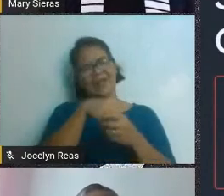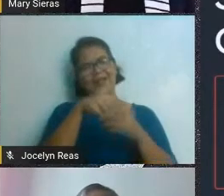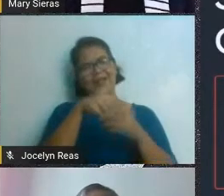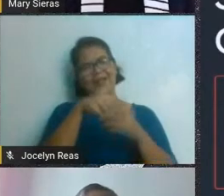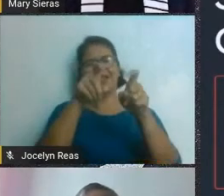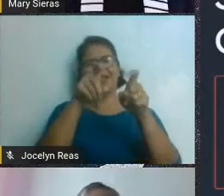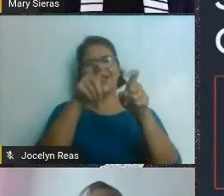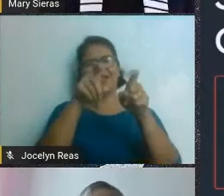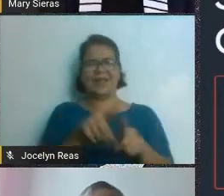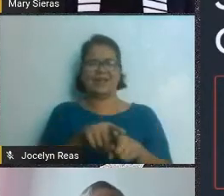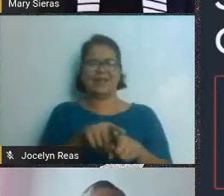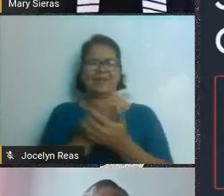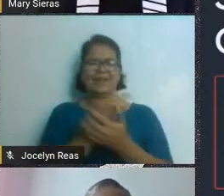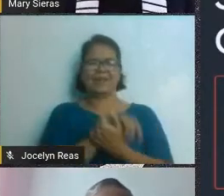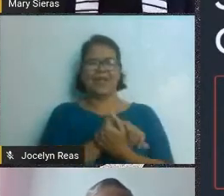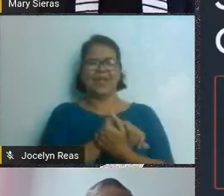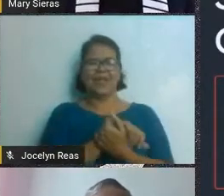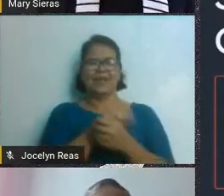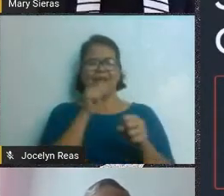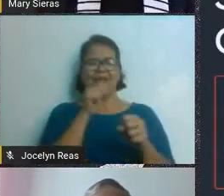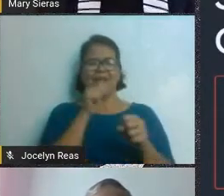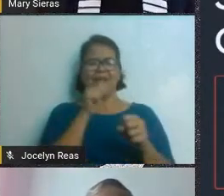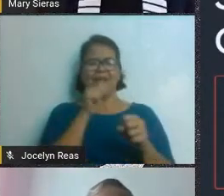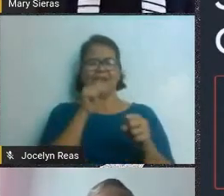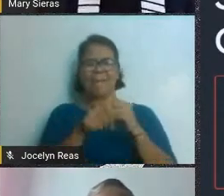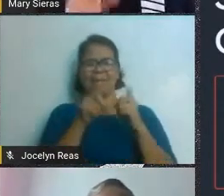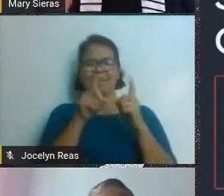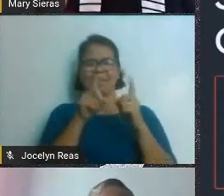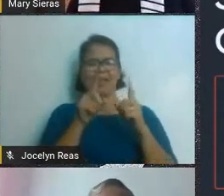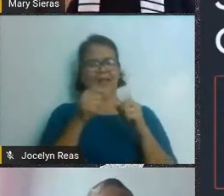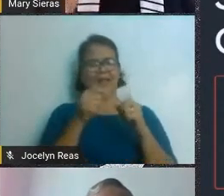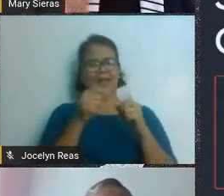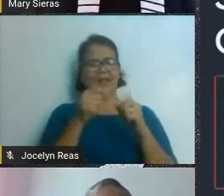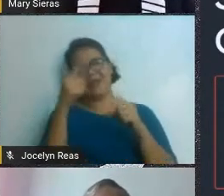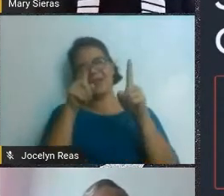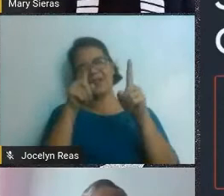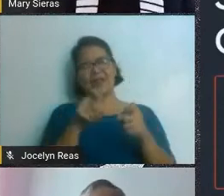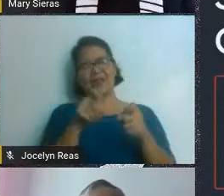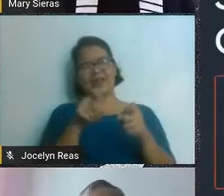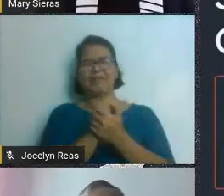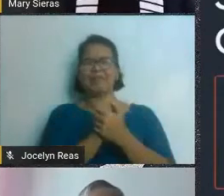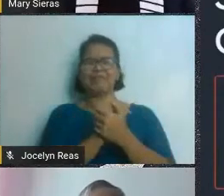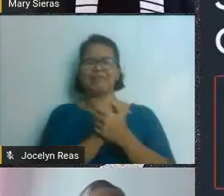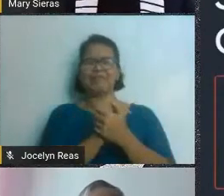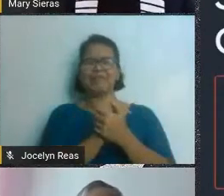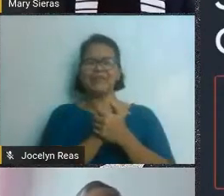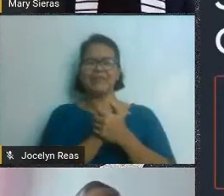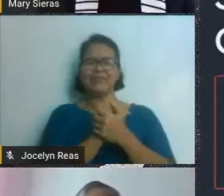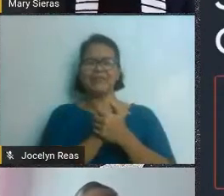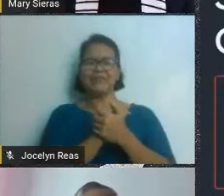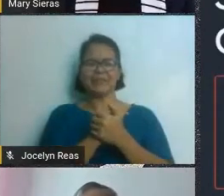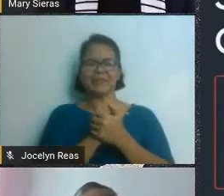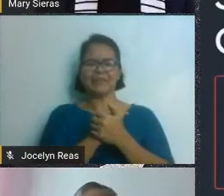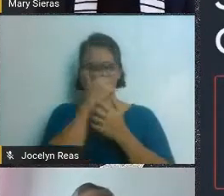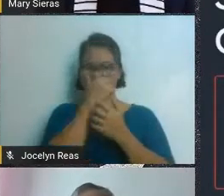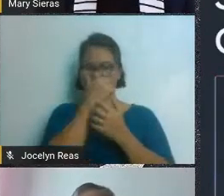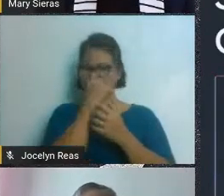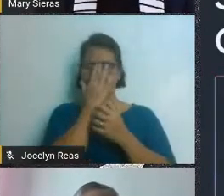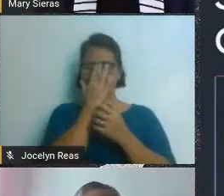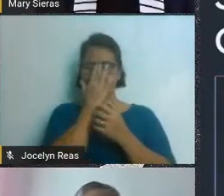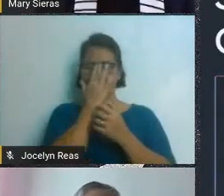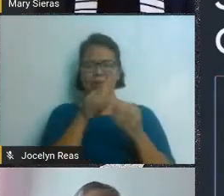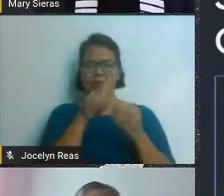Okay. May question po si Teacher Edgardo. Ito naman po ay about sa equipment. So, si Teacher Edgardo